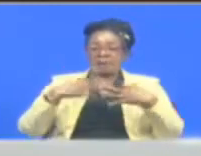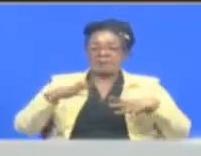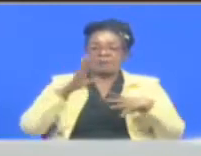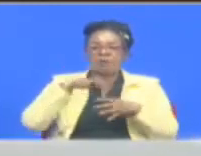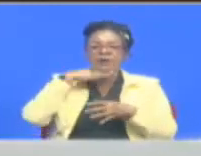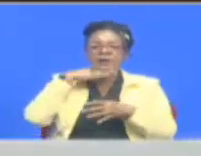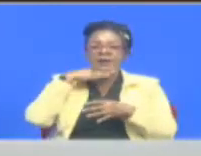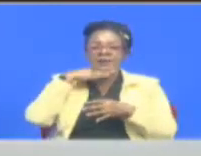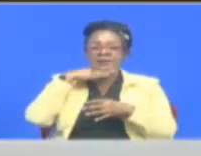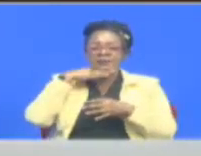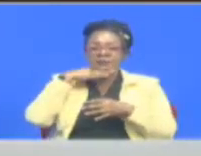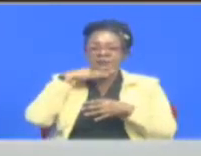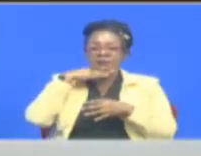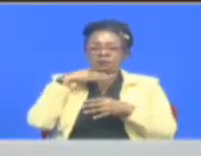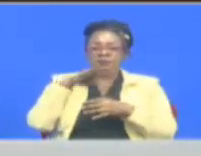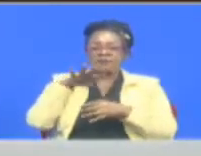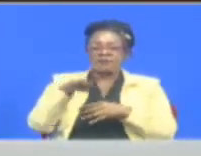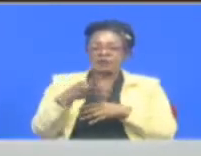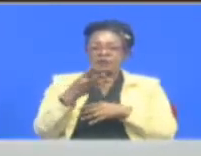virus in the country to